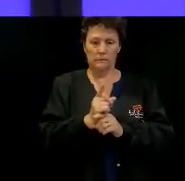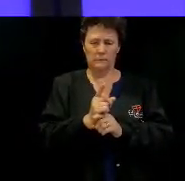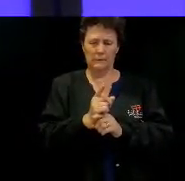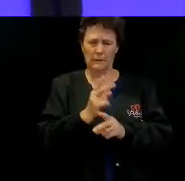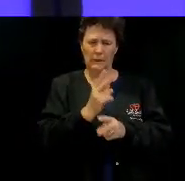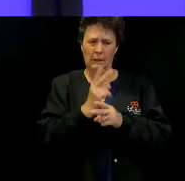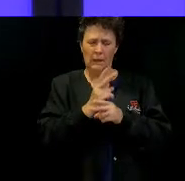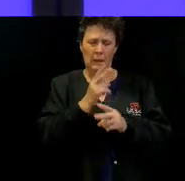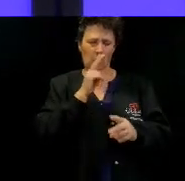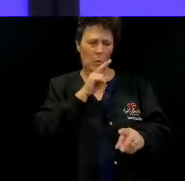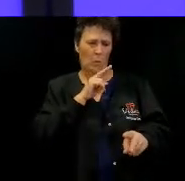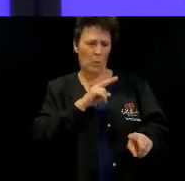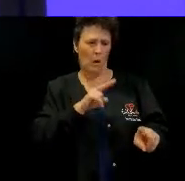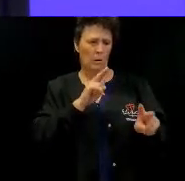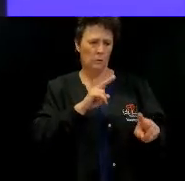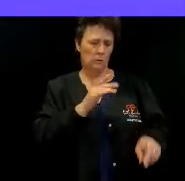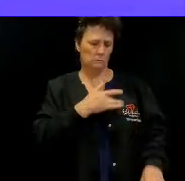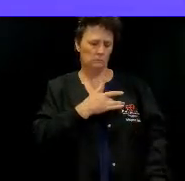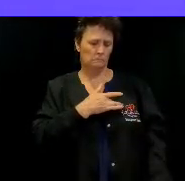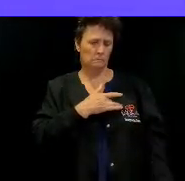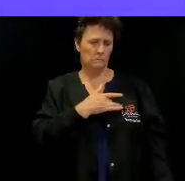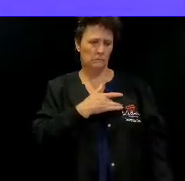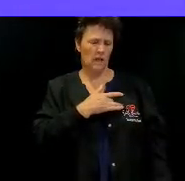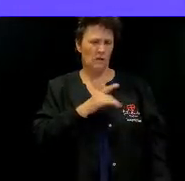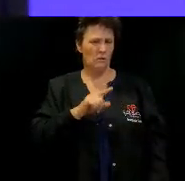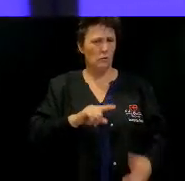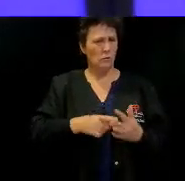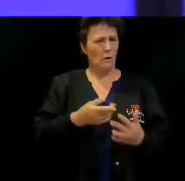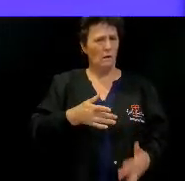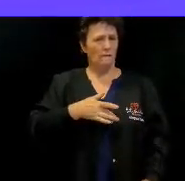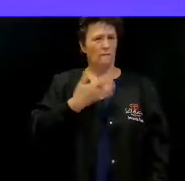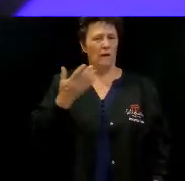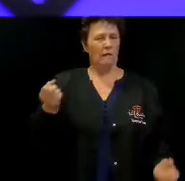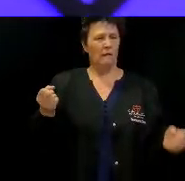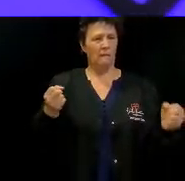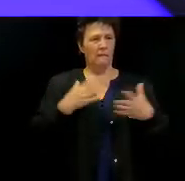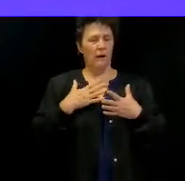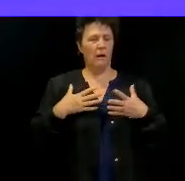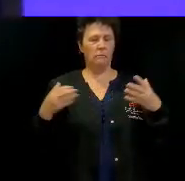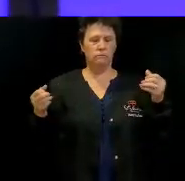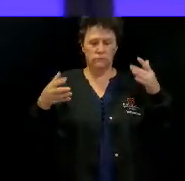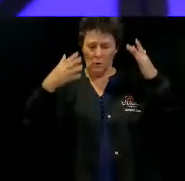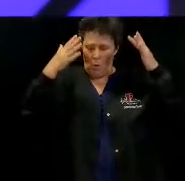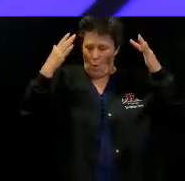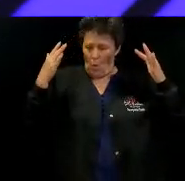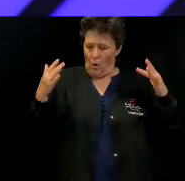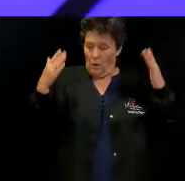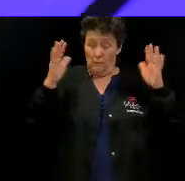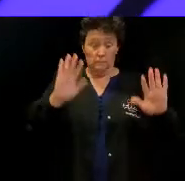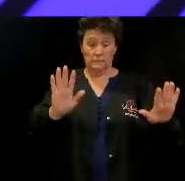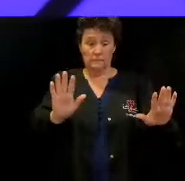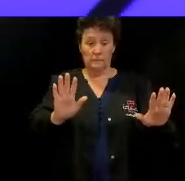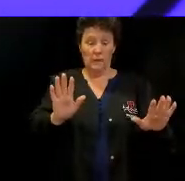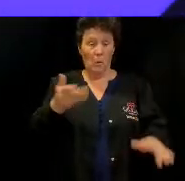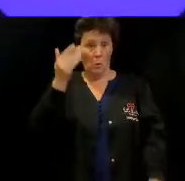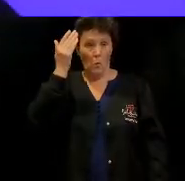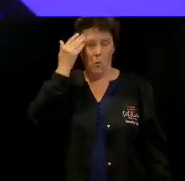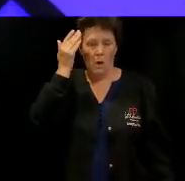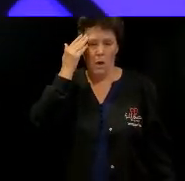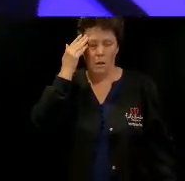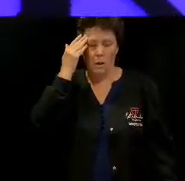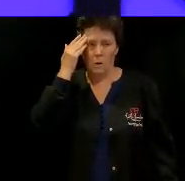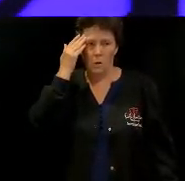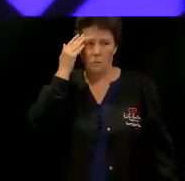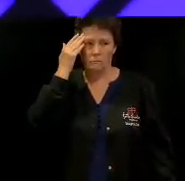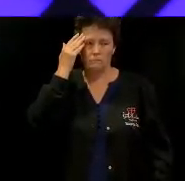gauges. And when you start feeling fear come on you, be aware and be keenly aware of it.